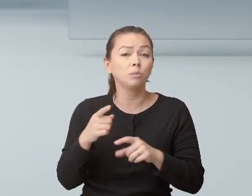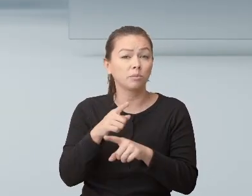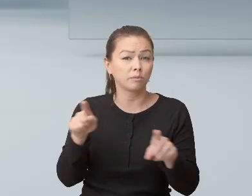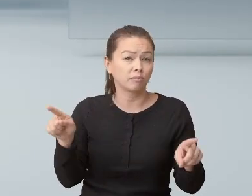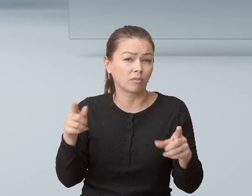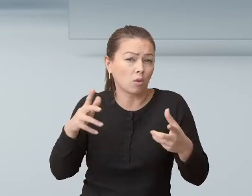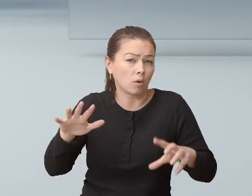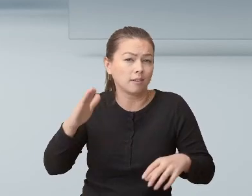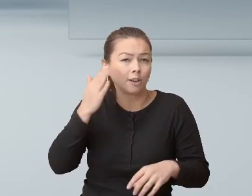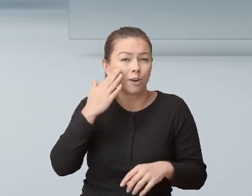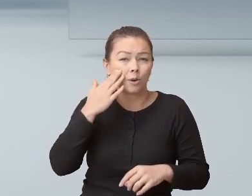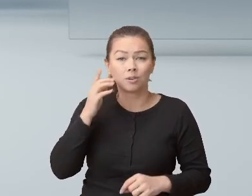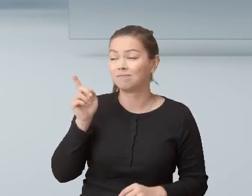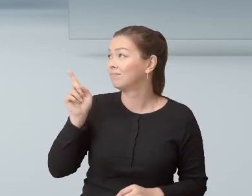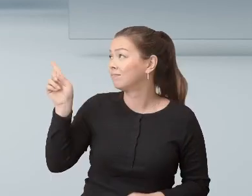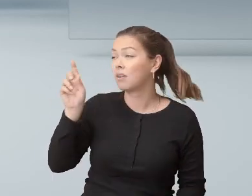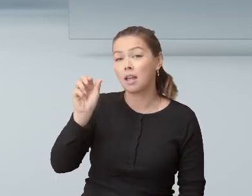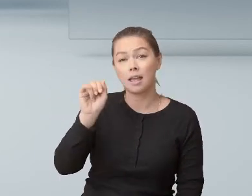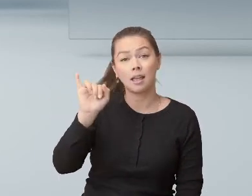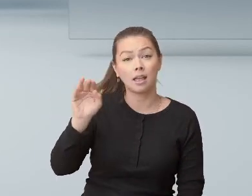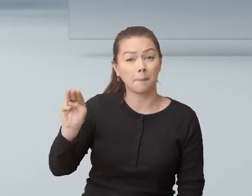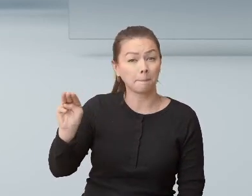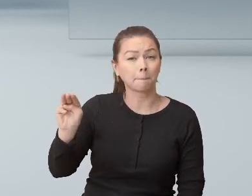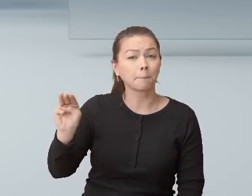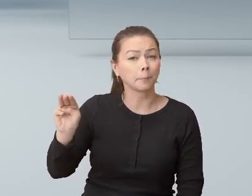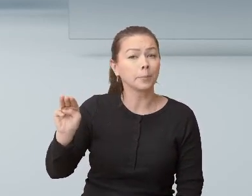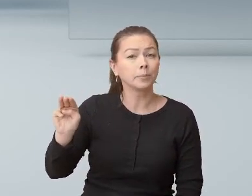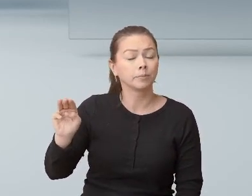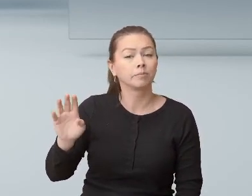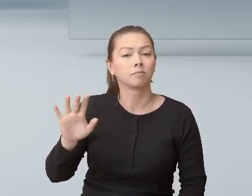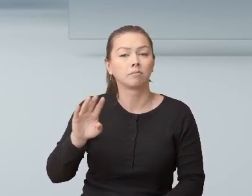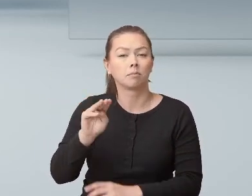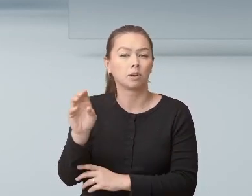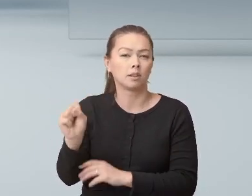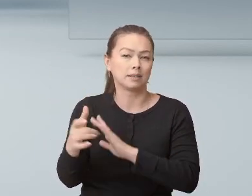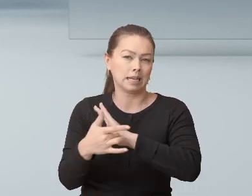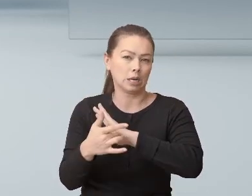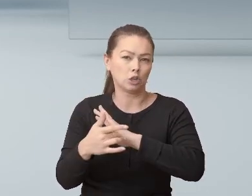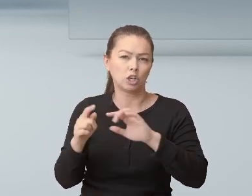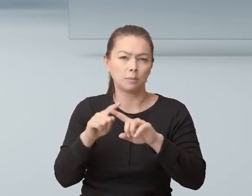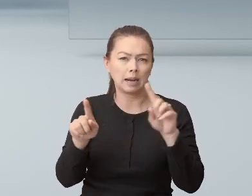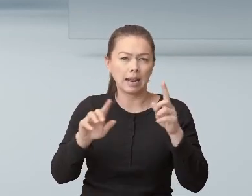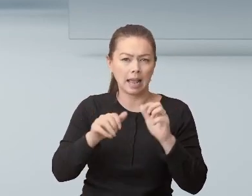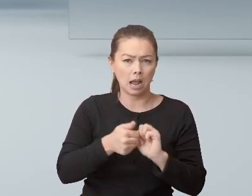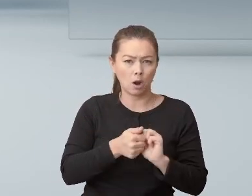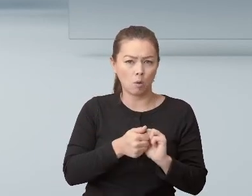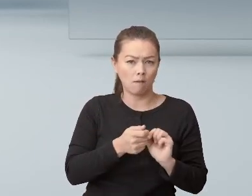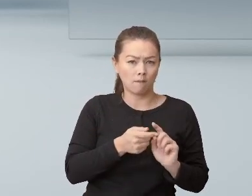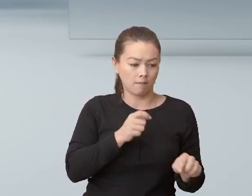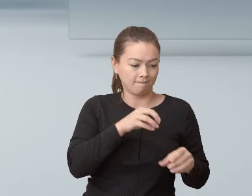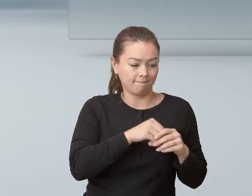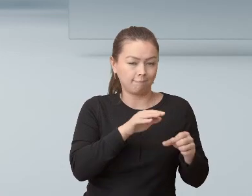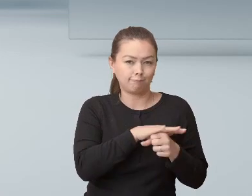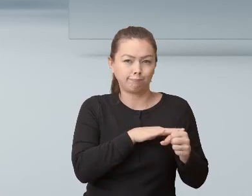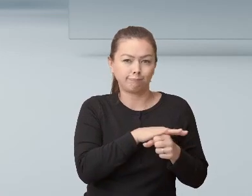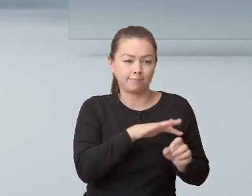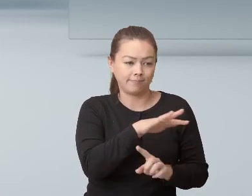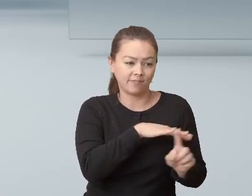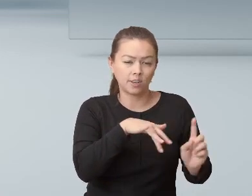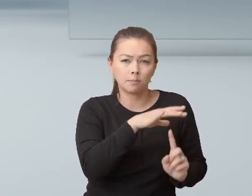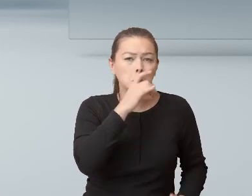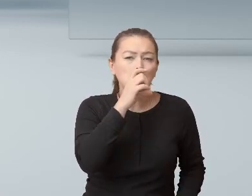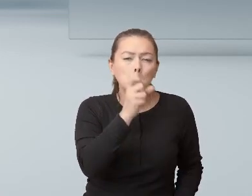the Microsoft channel, something called AIM. It's Microsoft's technology for how do we get someone from these